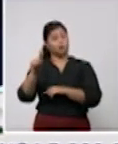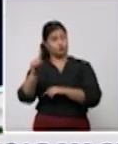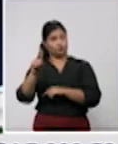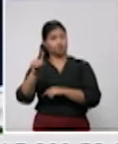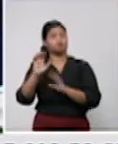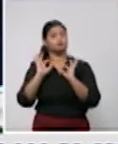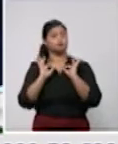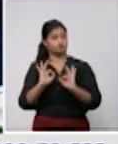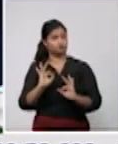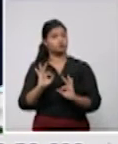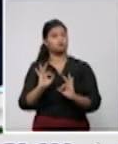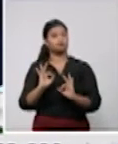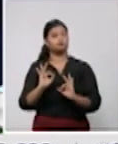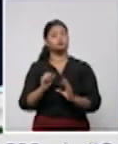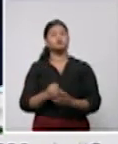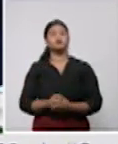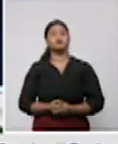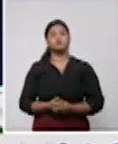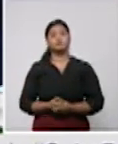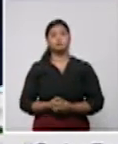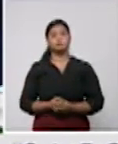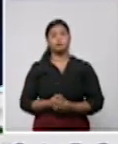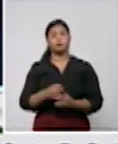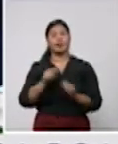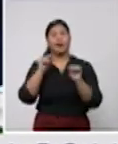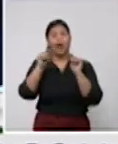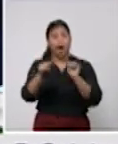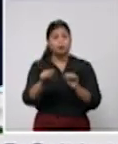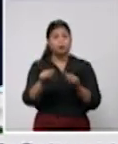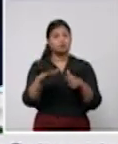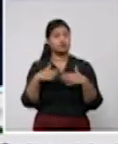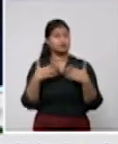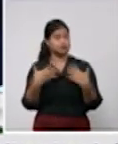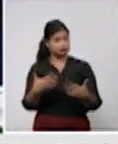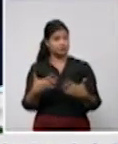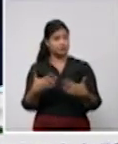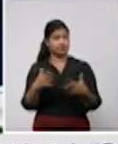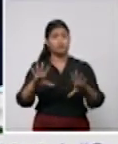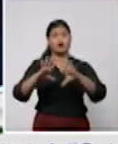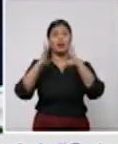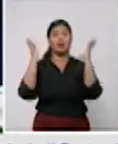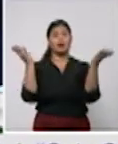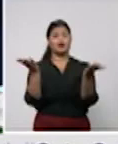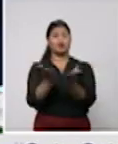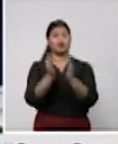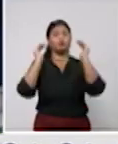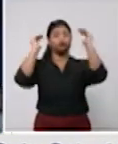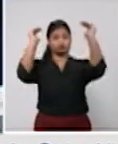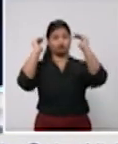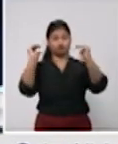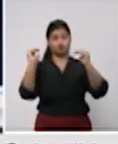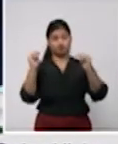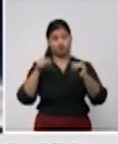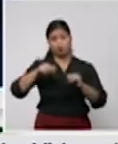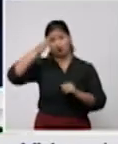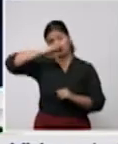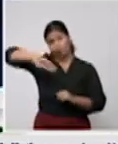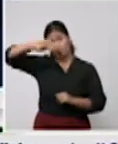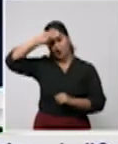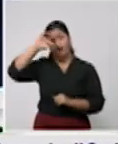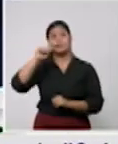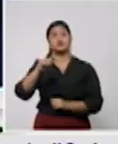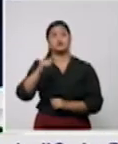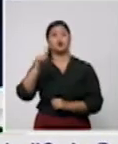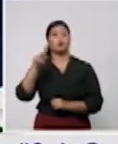3.67%, places Cuba in 21st position in the Americas. Meanwhile, the island